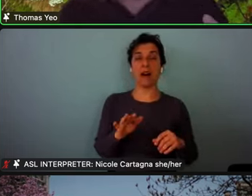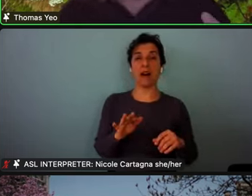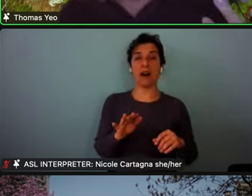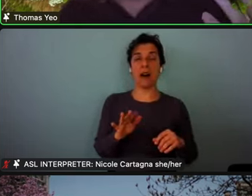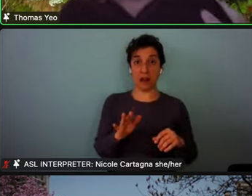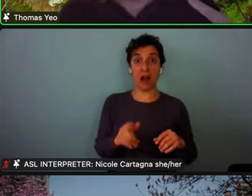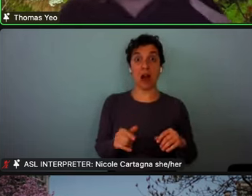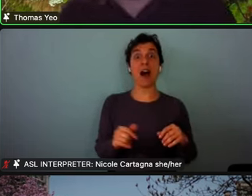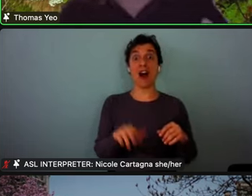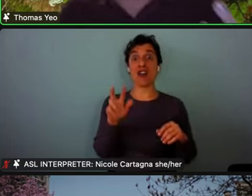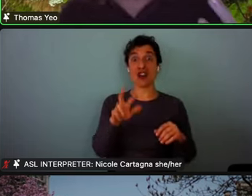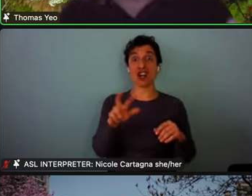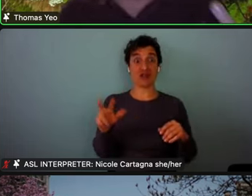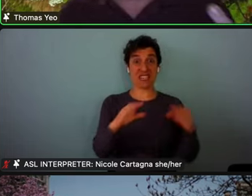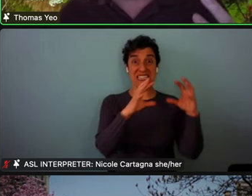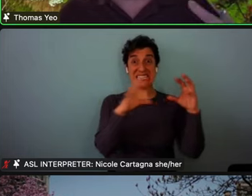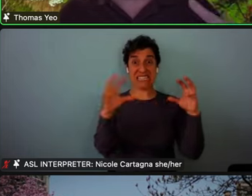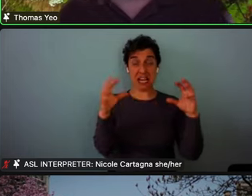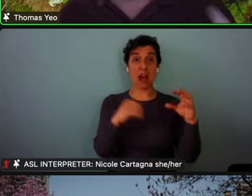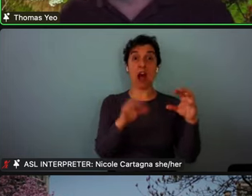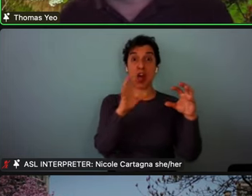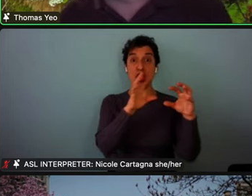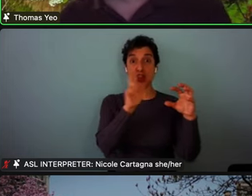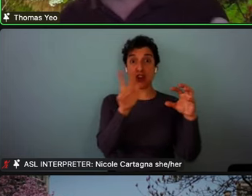Of these 33, we apply these 33